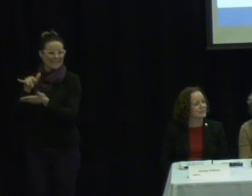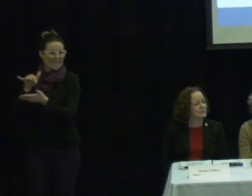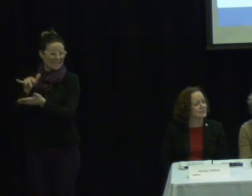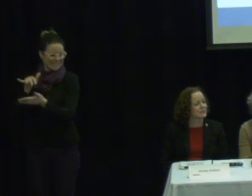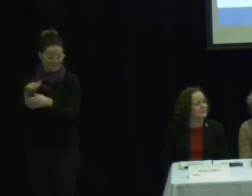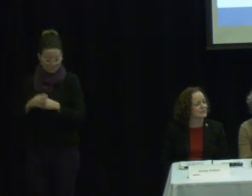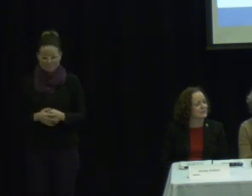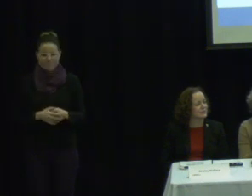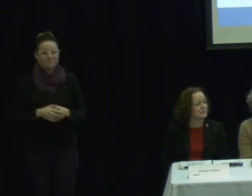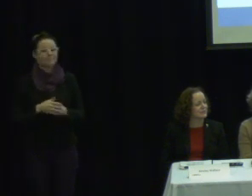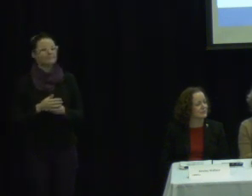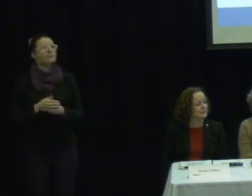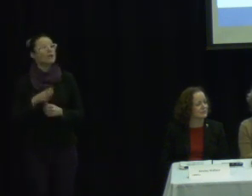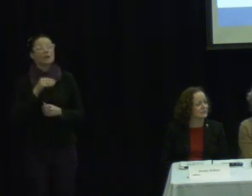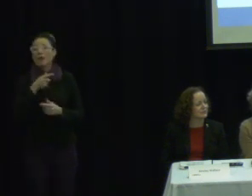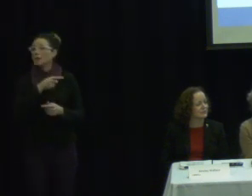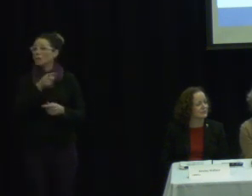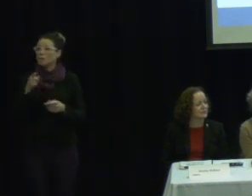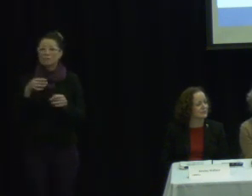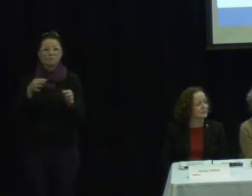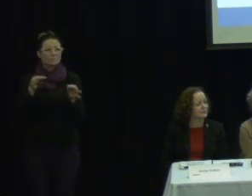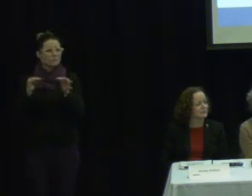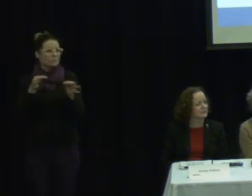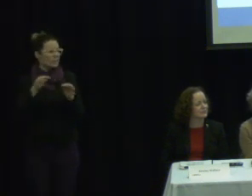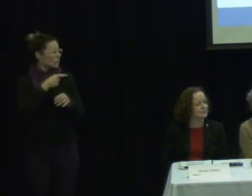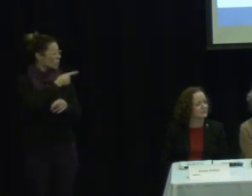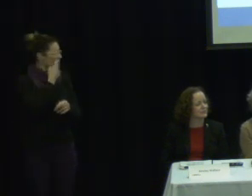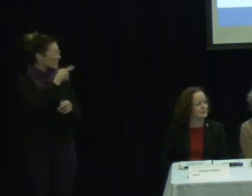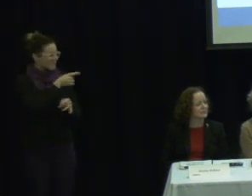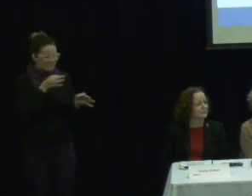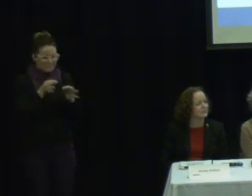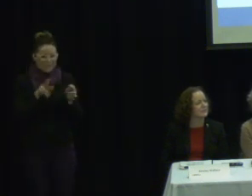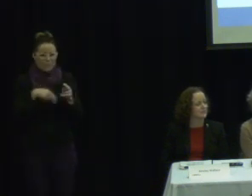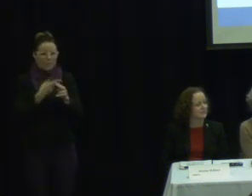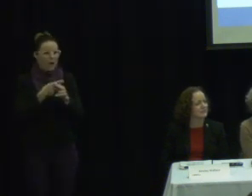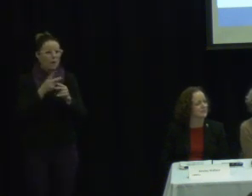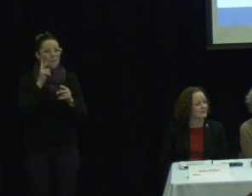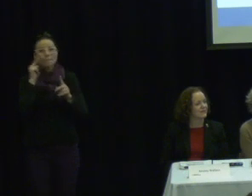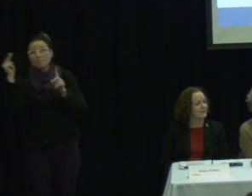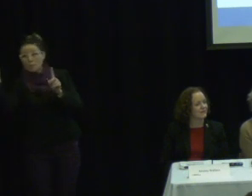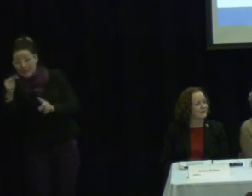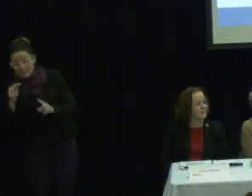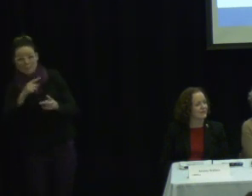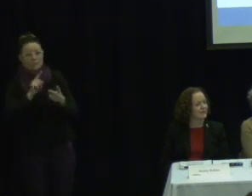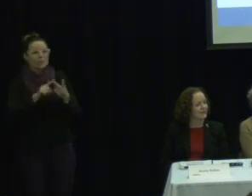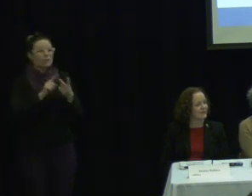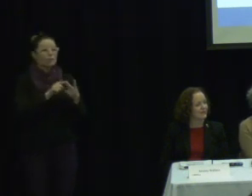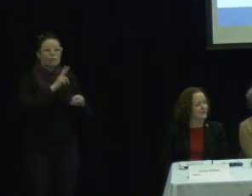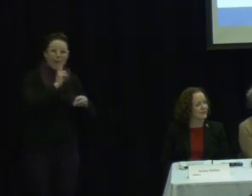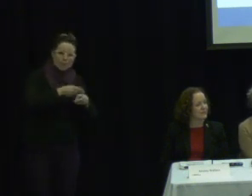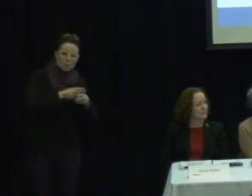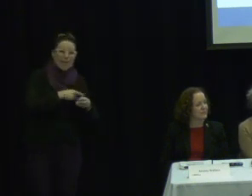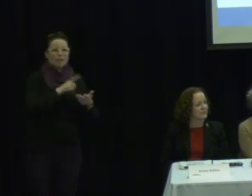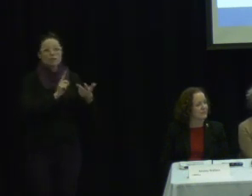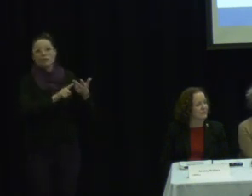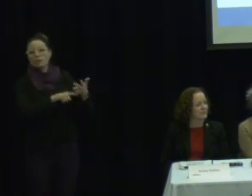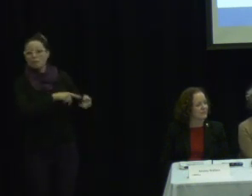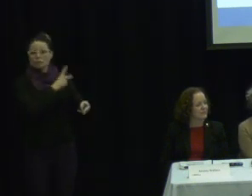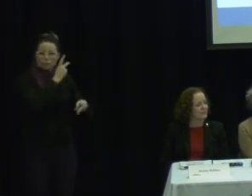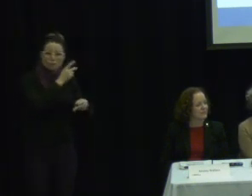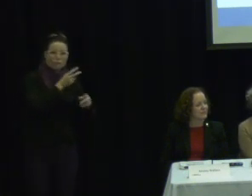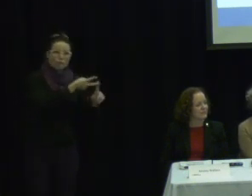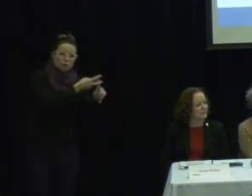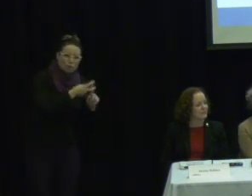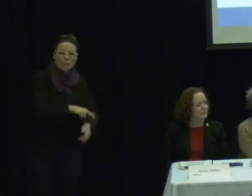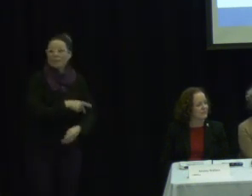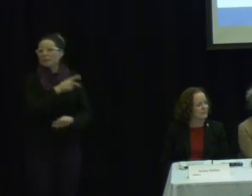You've talked a lot about perception, reputation, recruitment, and retention. The demographics of the greater Portland area, where we draw many of